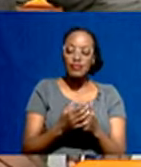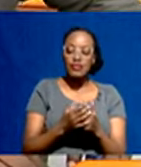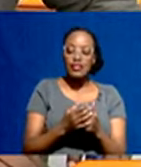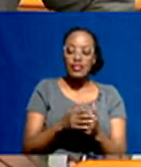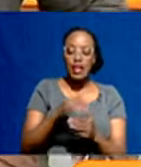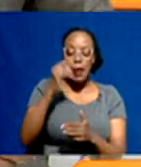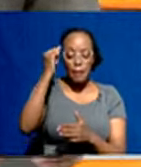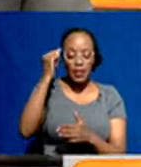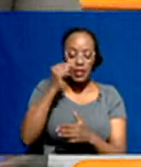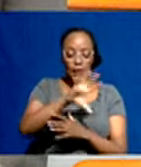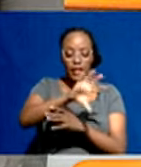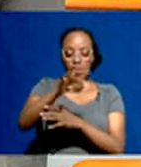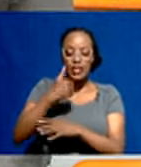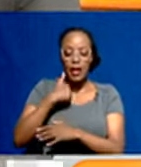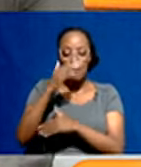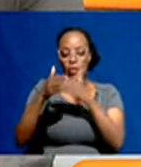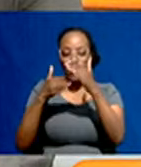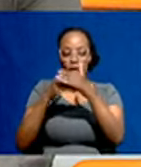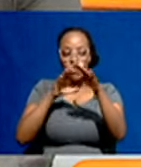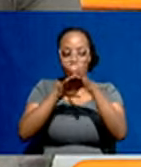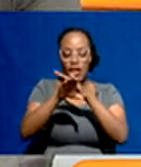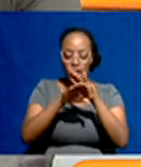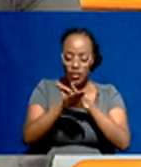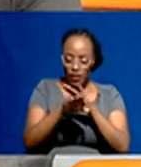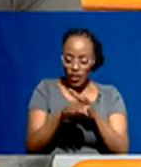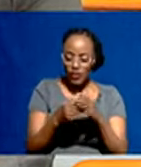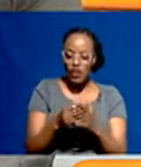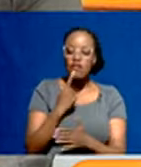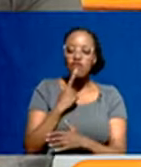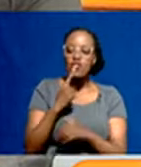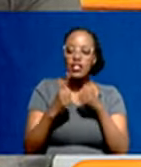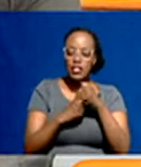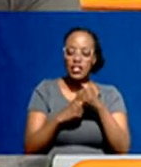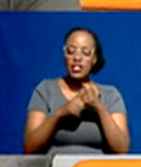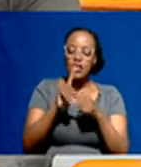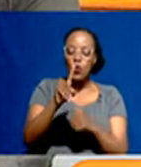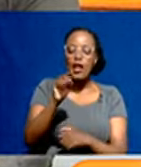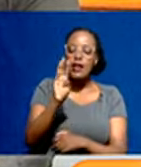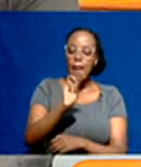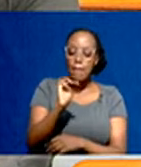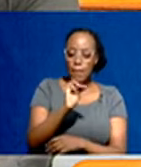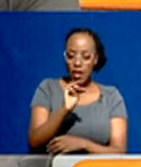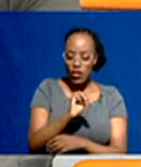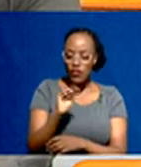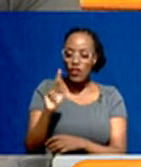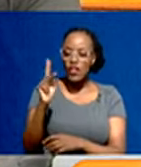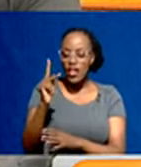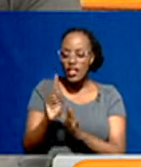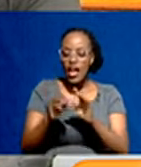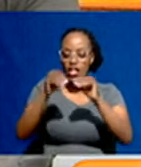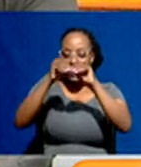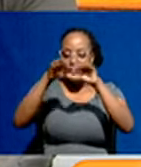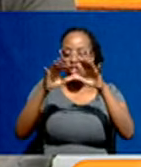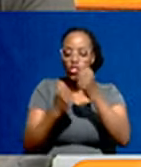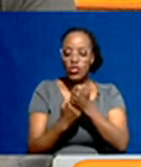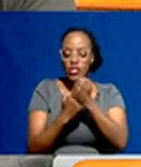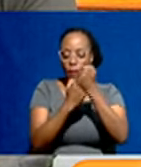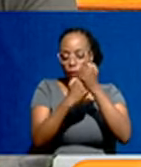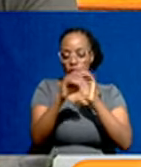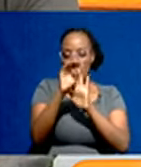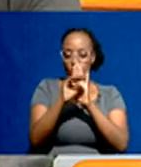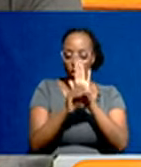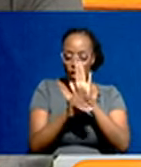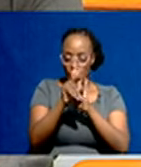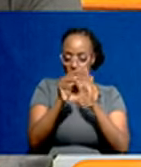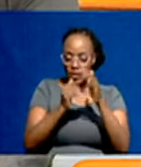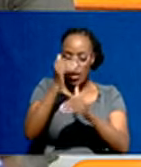Marsabit County has been locked out of accessing a grant of 161 million shillings from the Kenya Devolution Support Program. Well, this